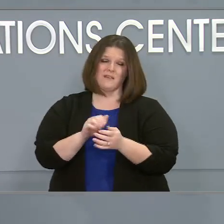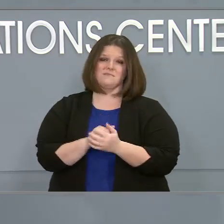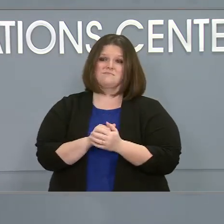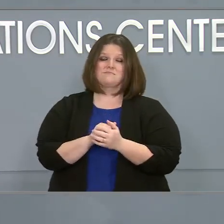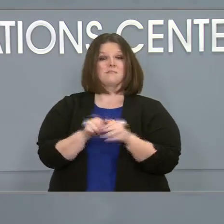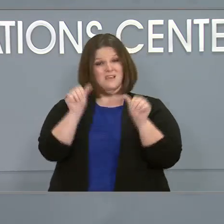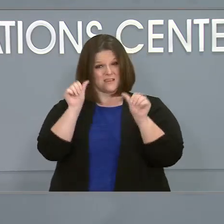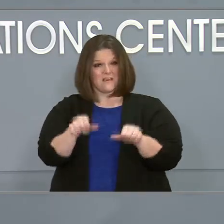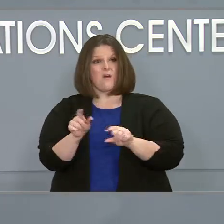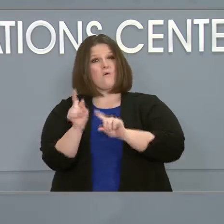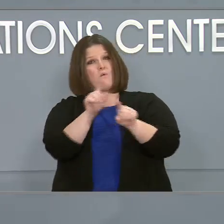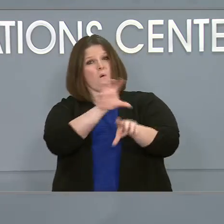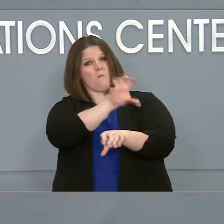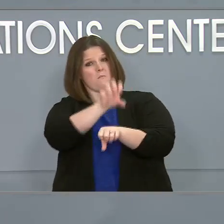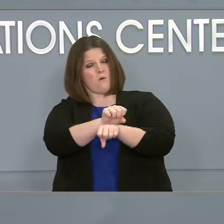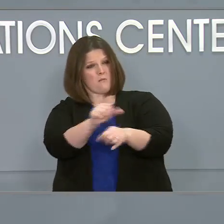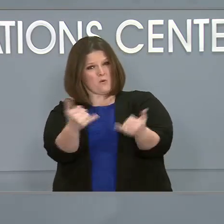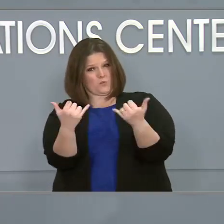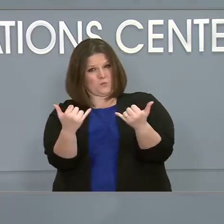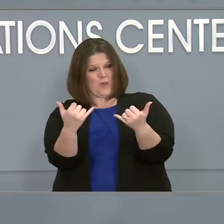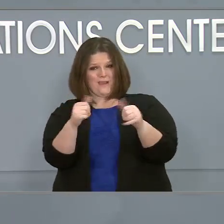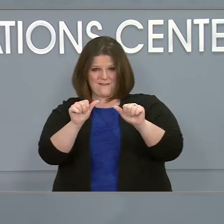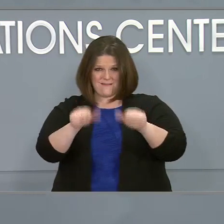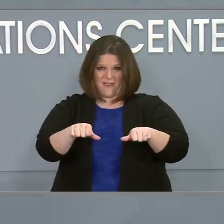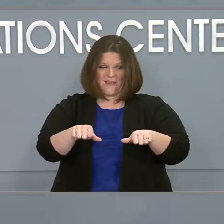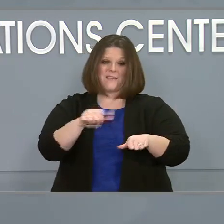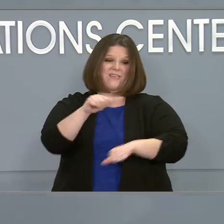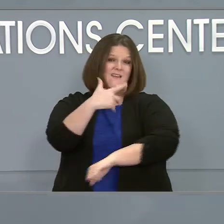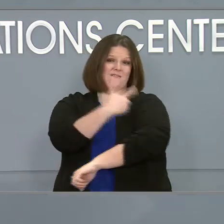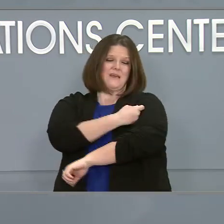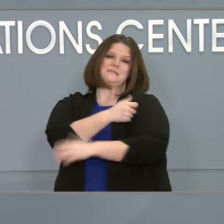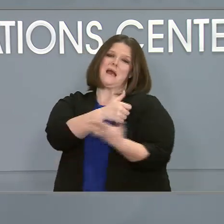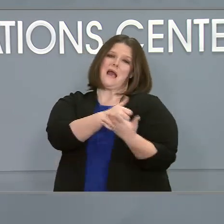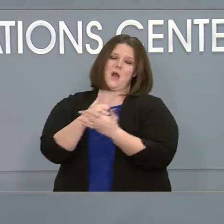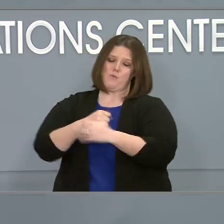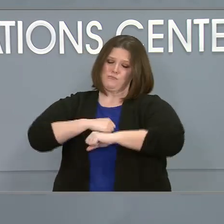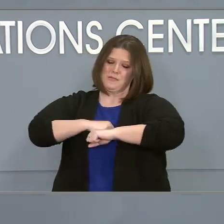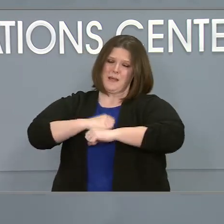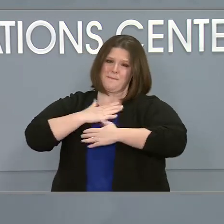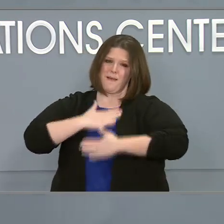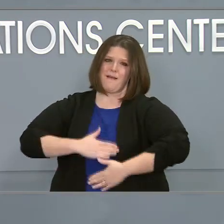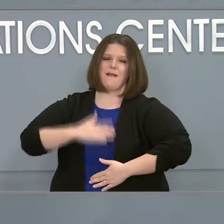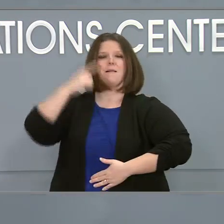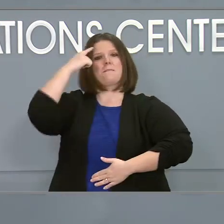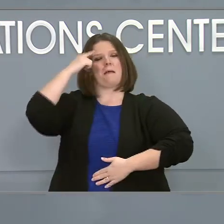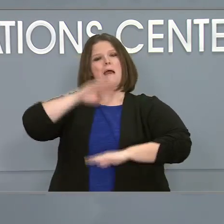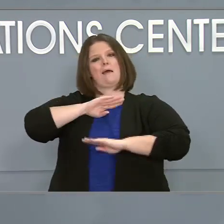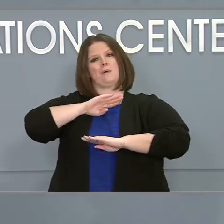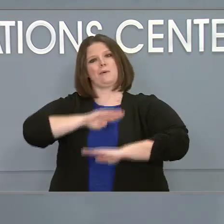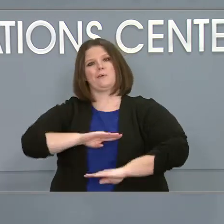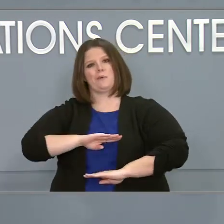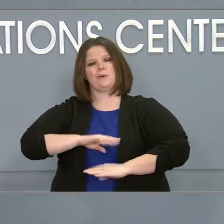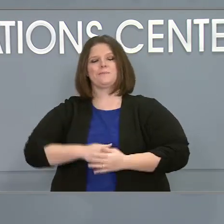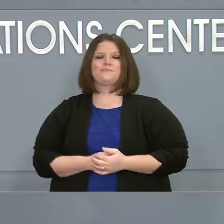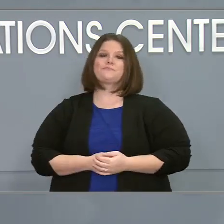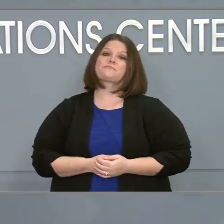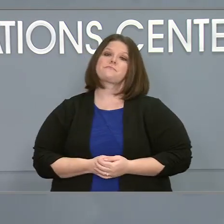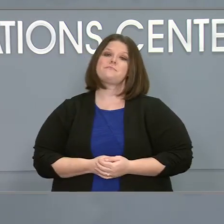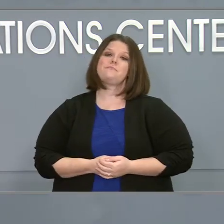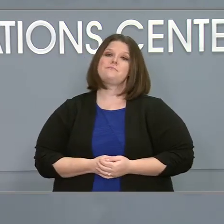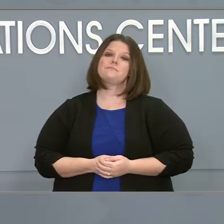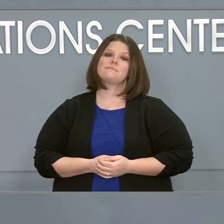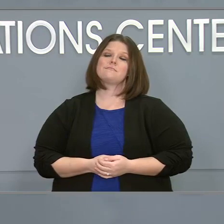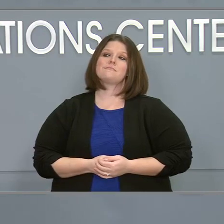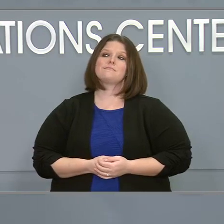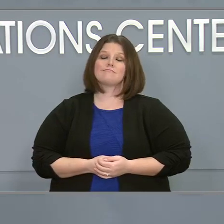to get yourself this protection and more peace of mind. I know so many family and friends are